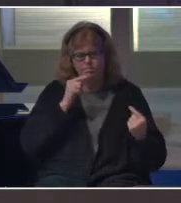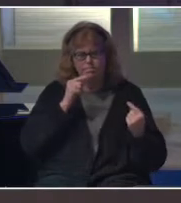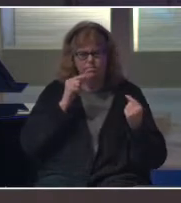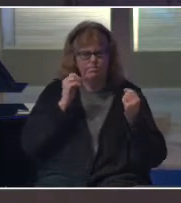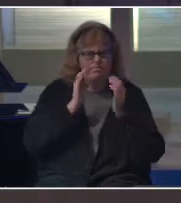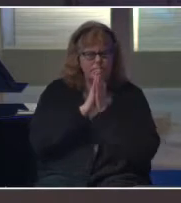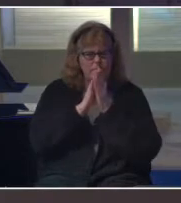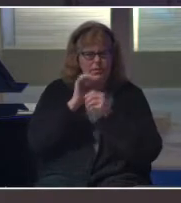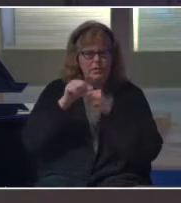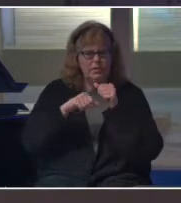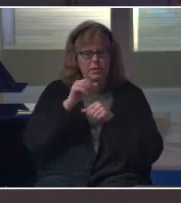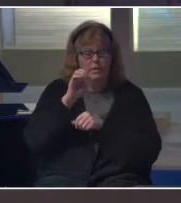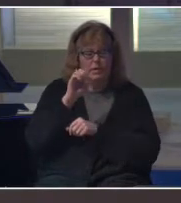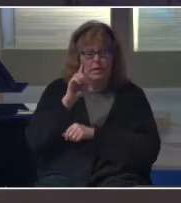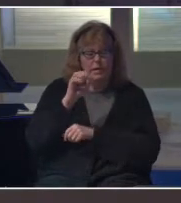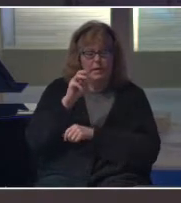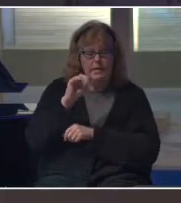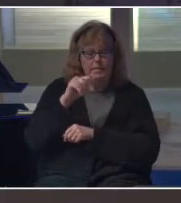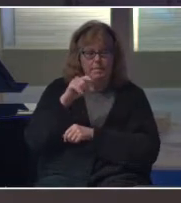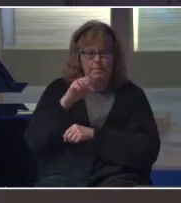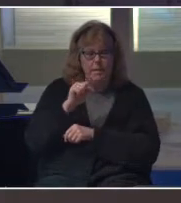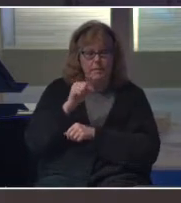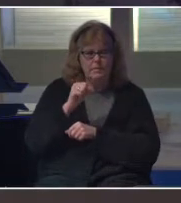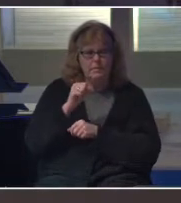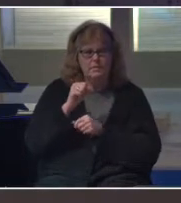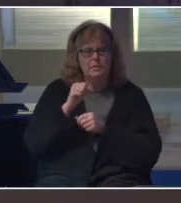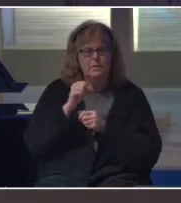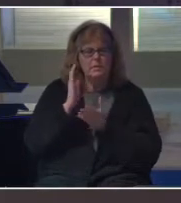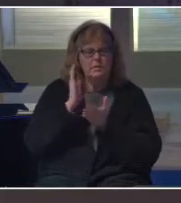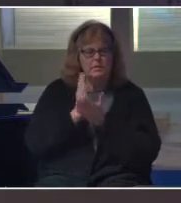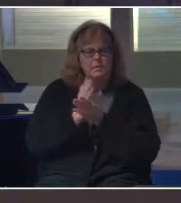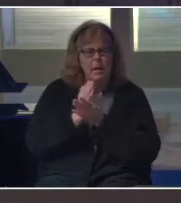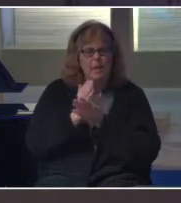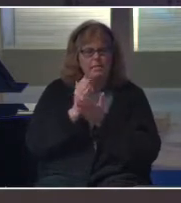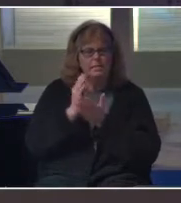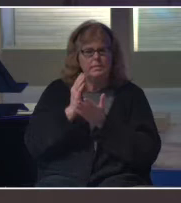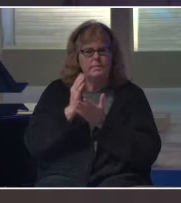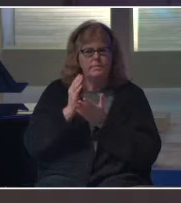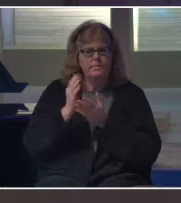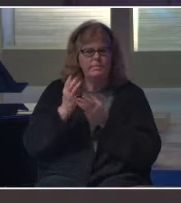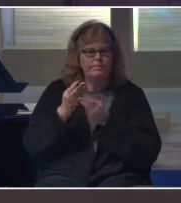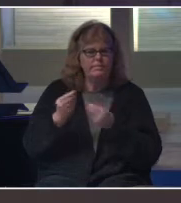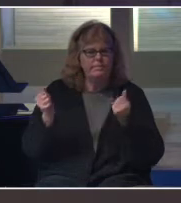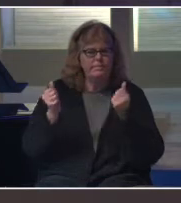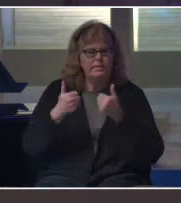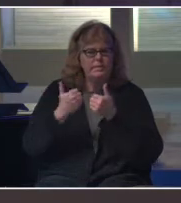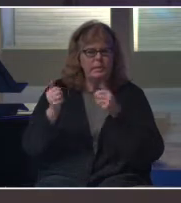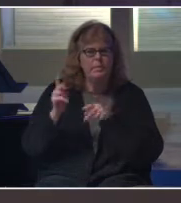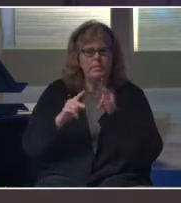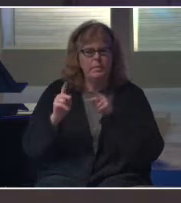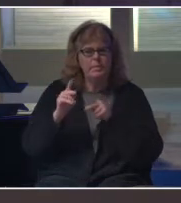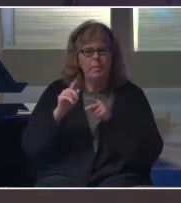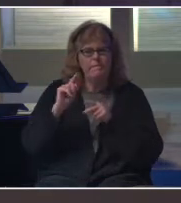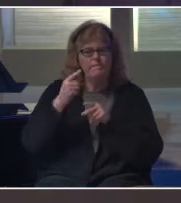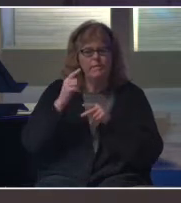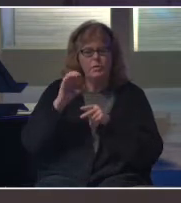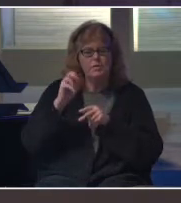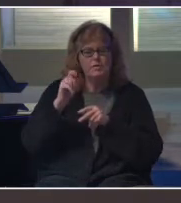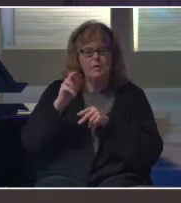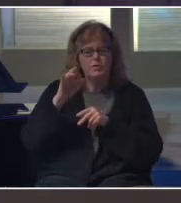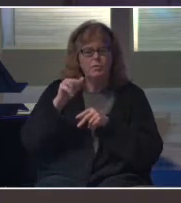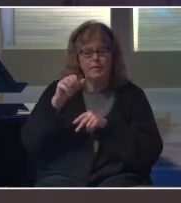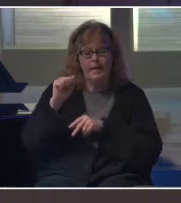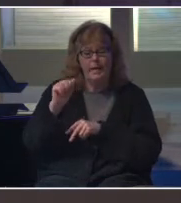The Edomites caused to exist, or actually ceased to exist, as a separate people in the first century